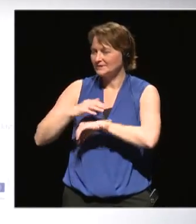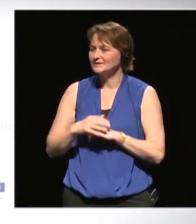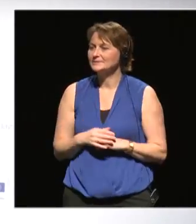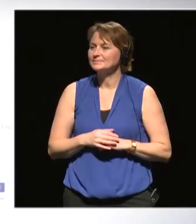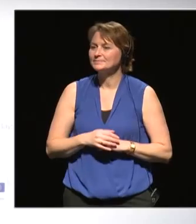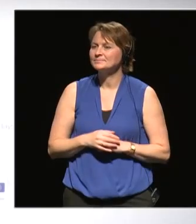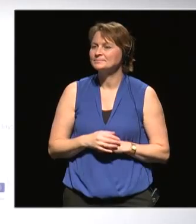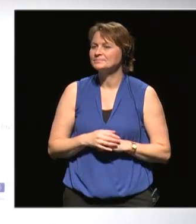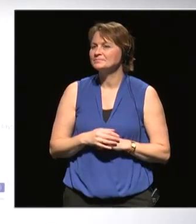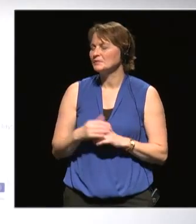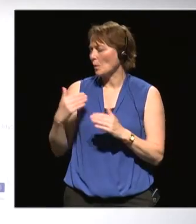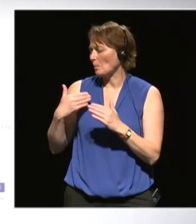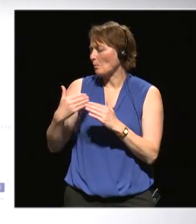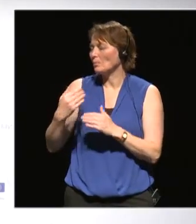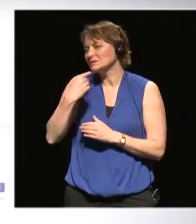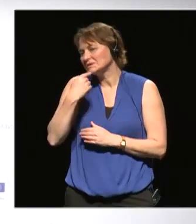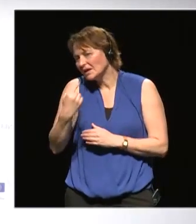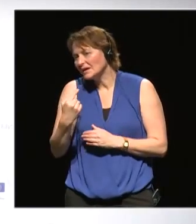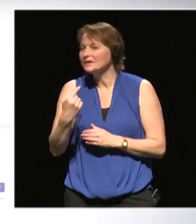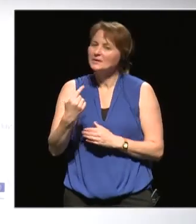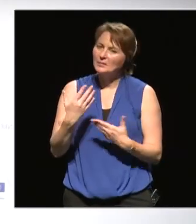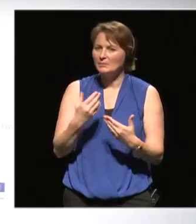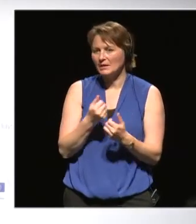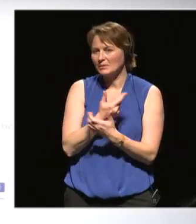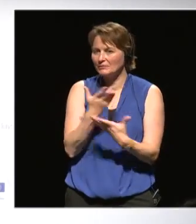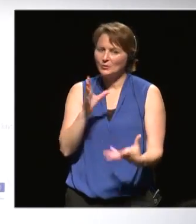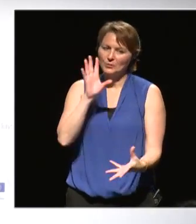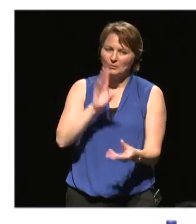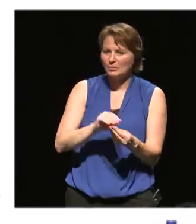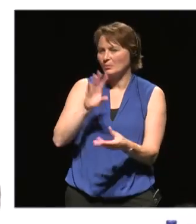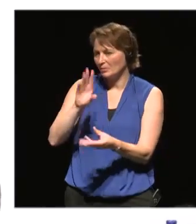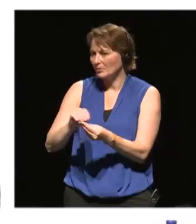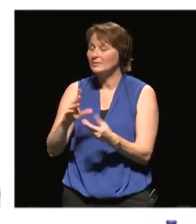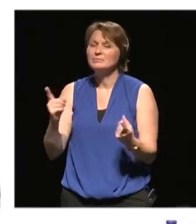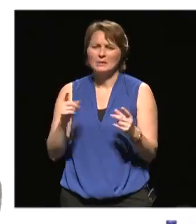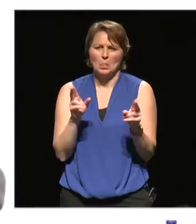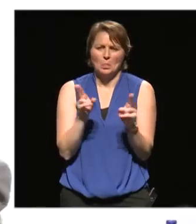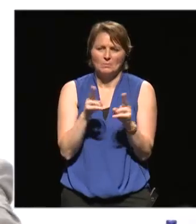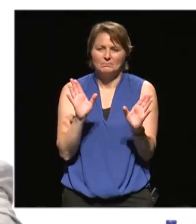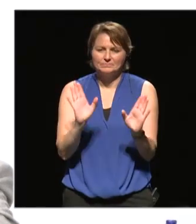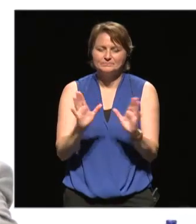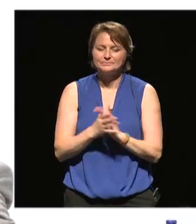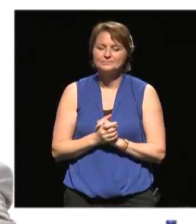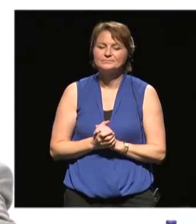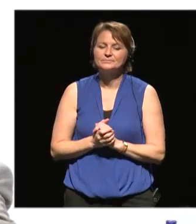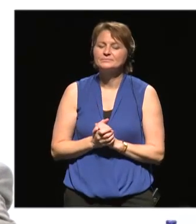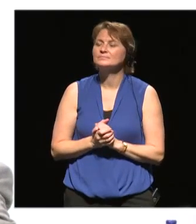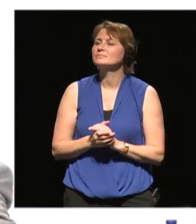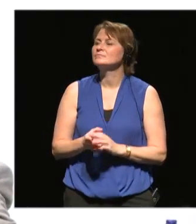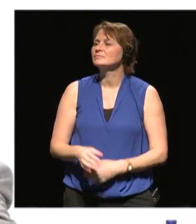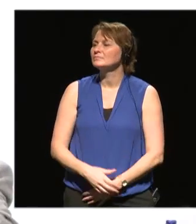to other things that have been said, and then perhaps give a few conclusions. But I will be brief. Several